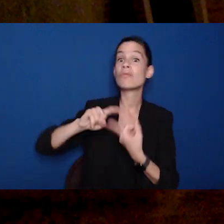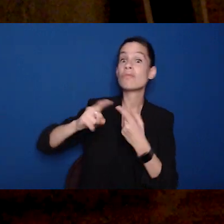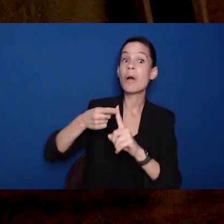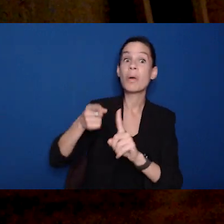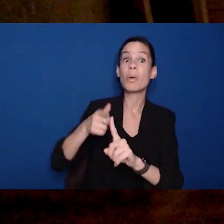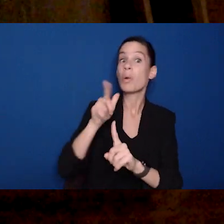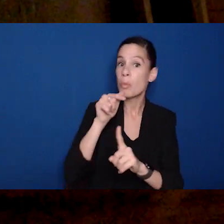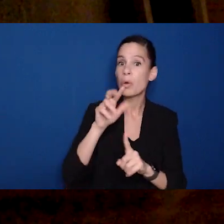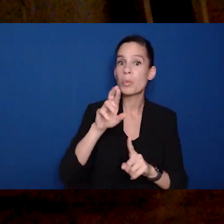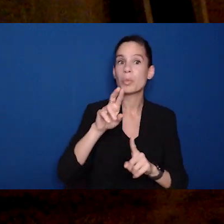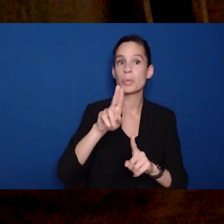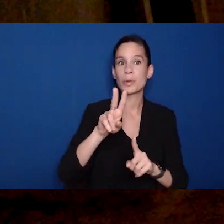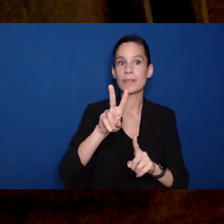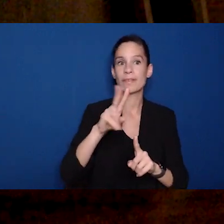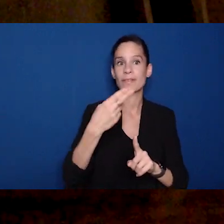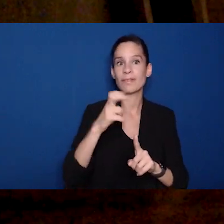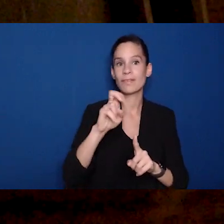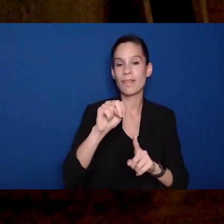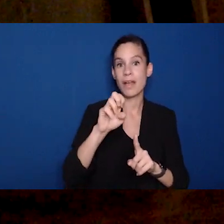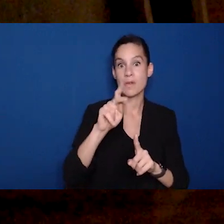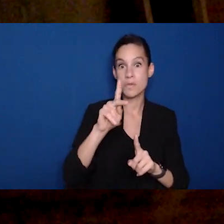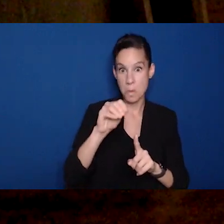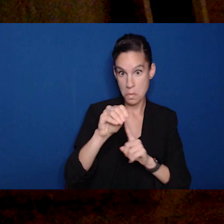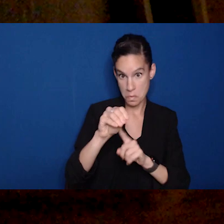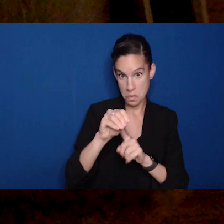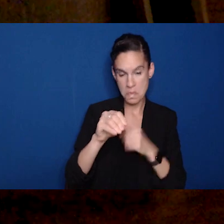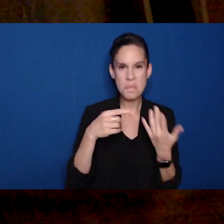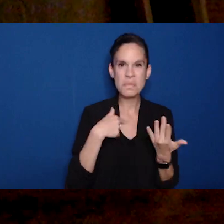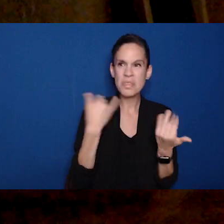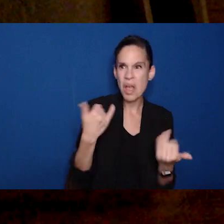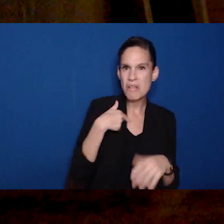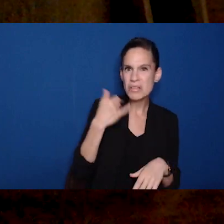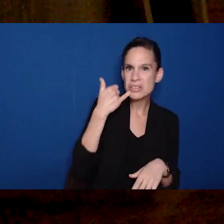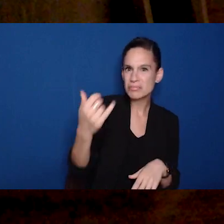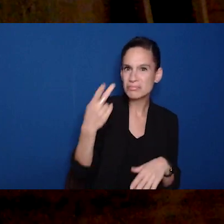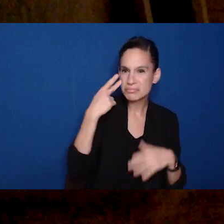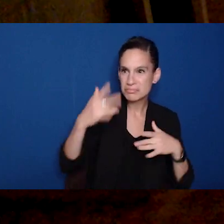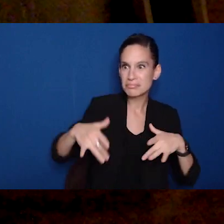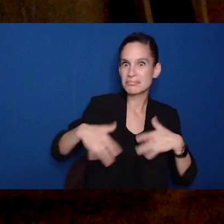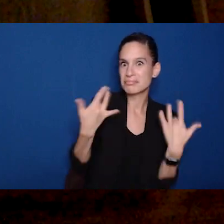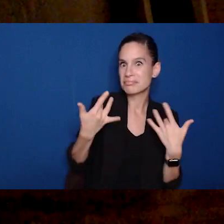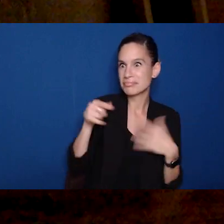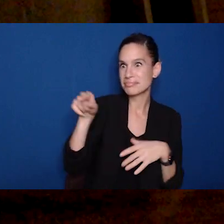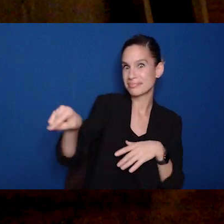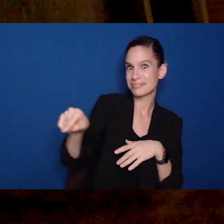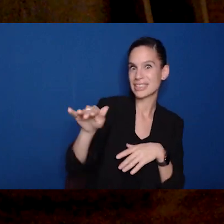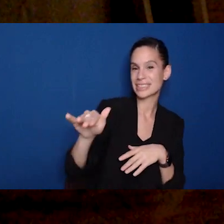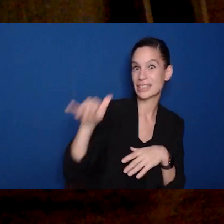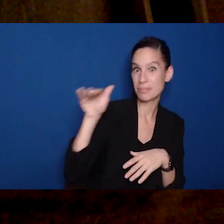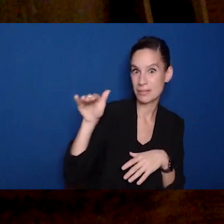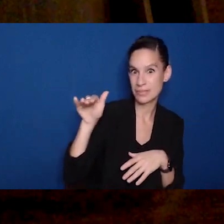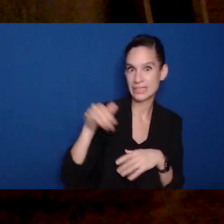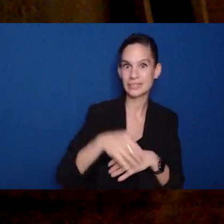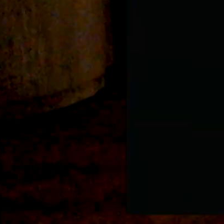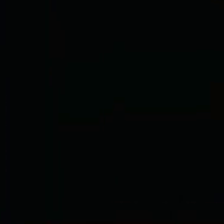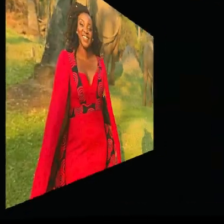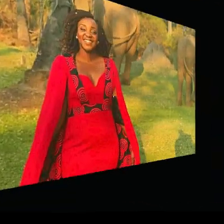call. So let's check in with Rhuveneko and see how things are going in